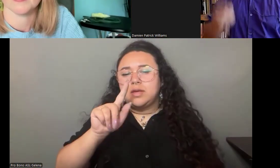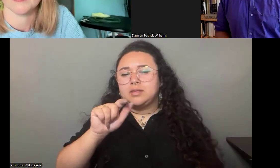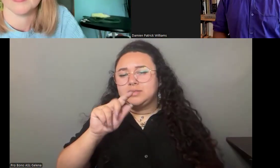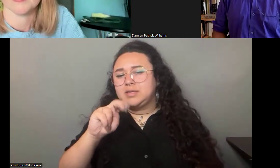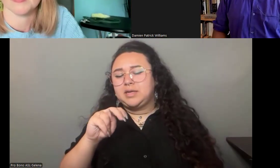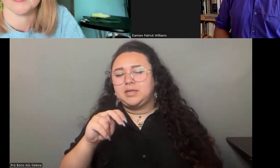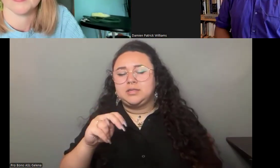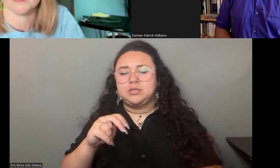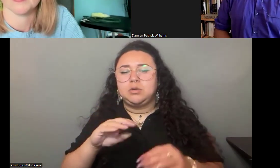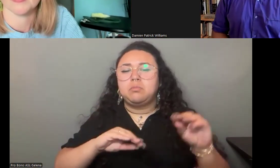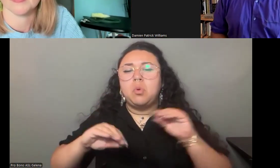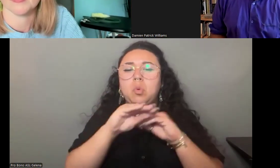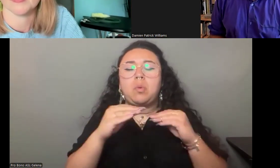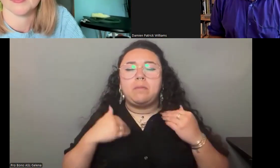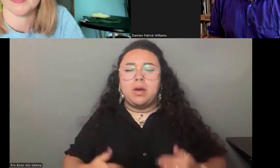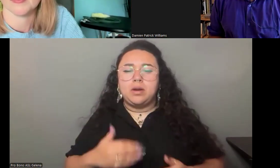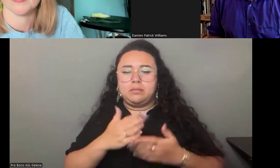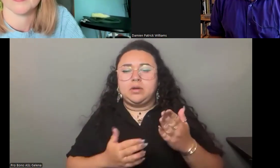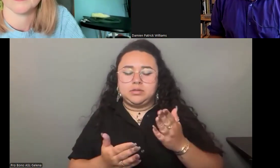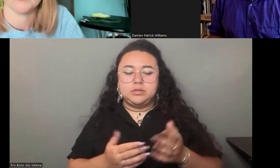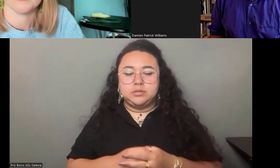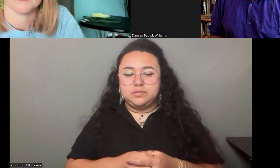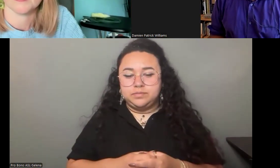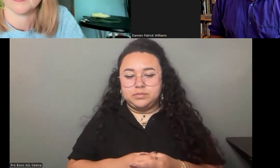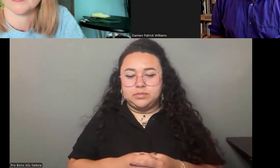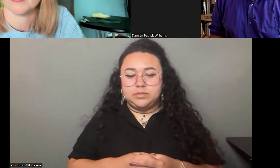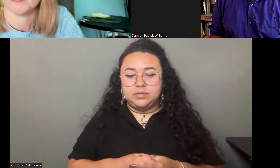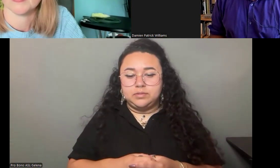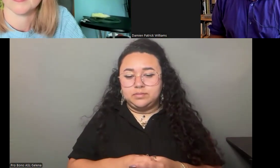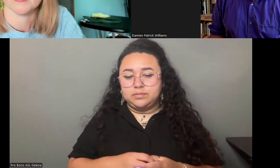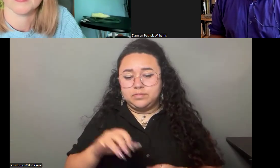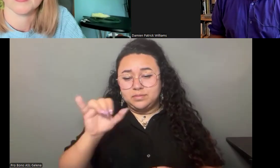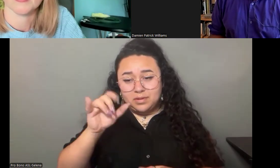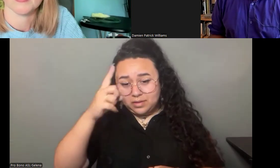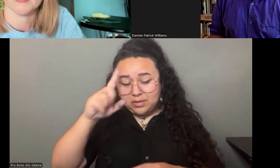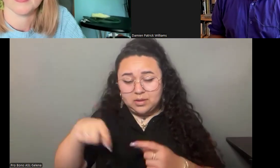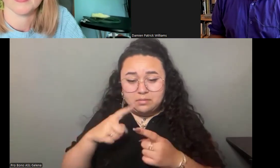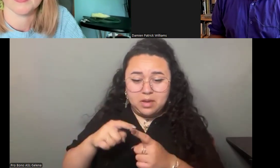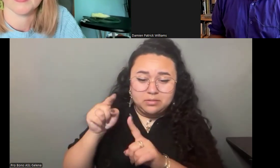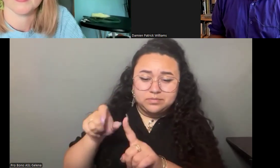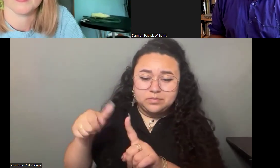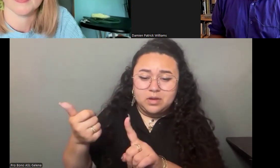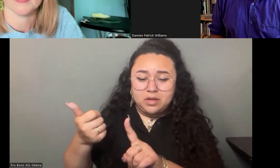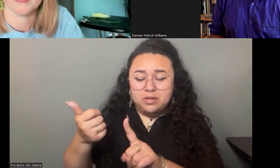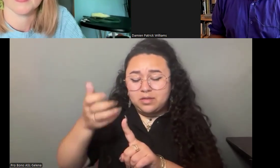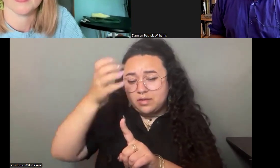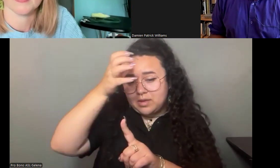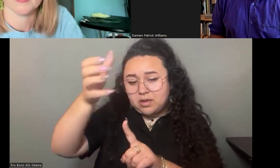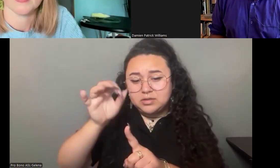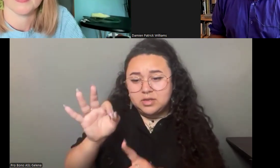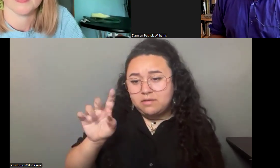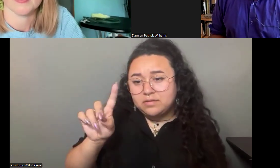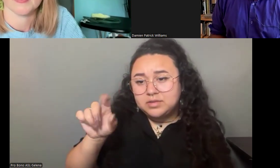also in thinking about, the racialized lines of this, there's always been this context of disability as